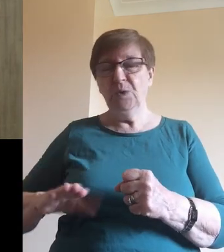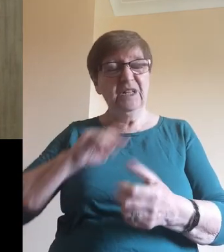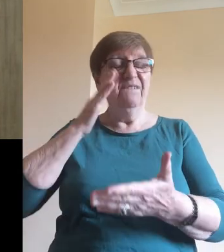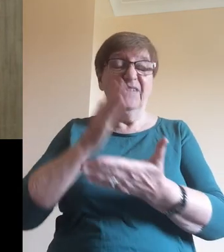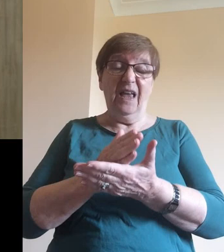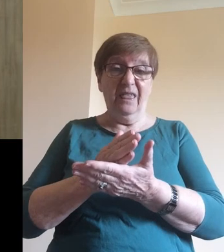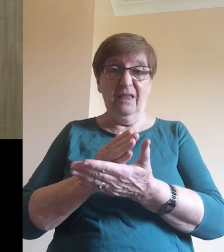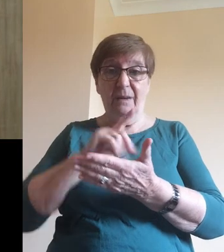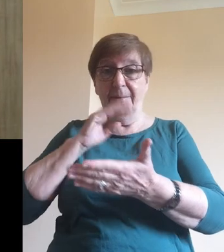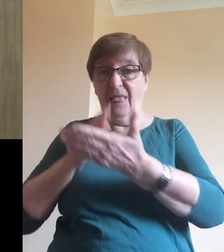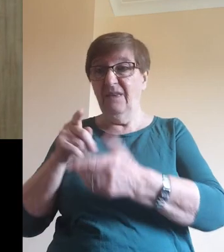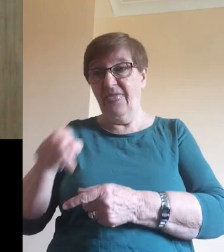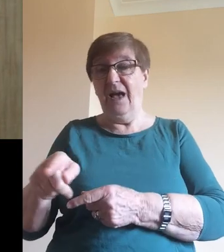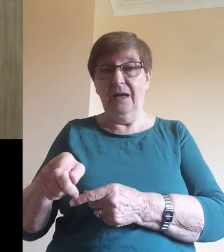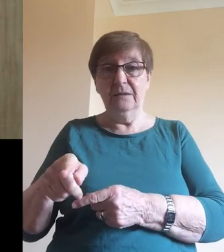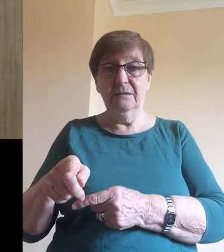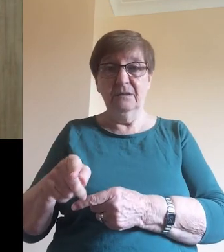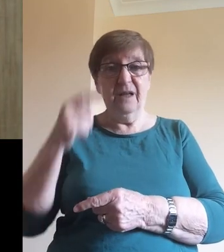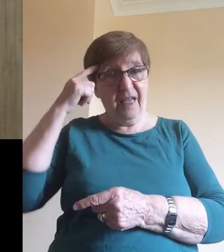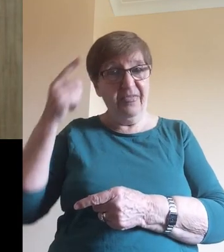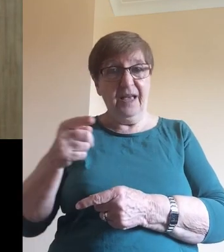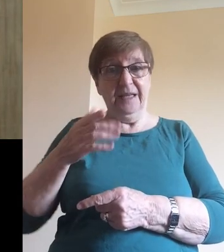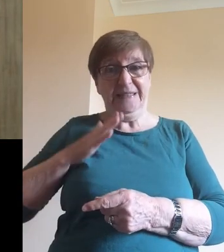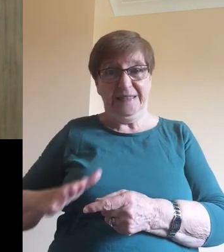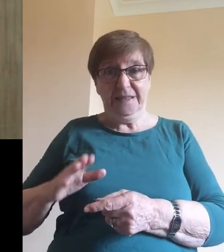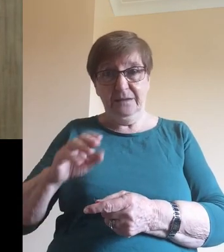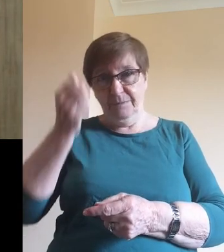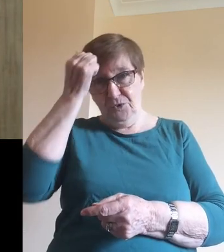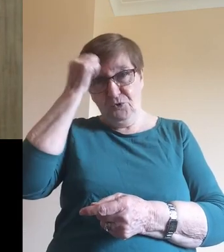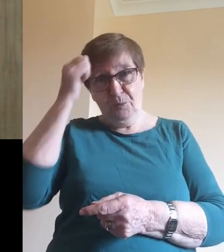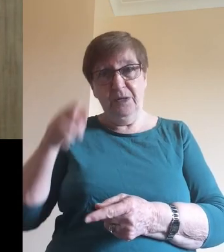version of events. You just need stupidity.